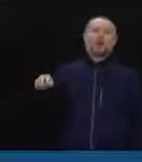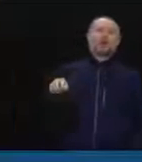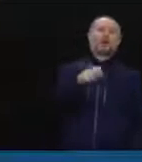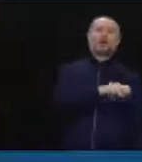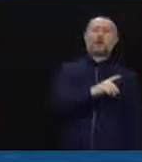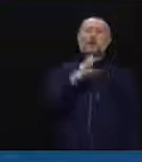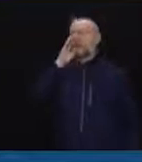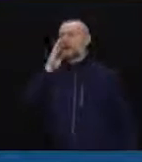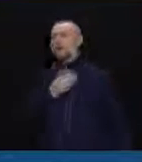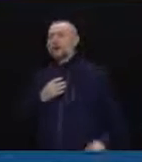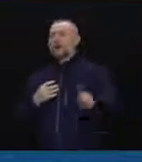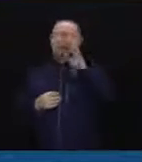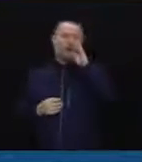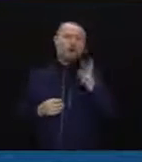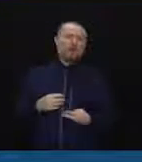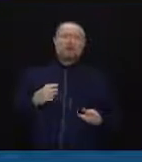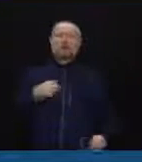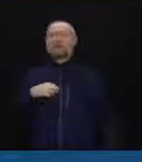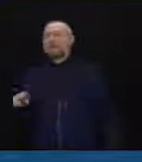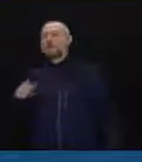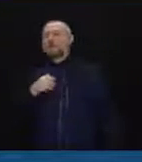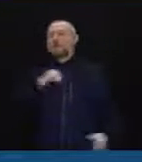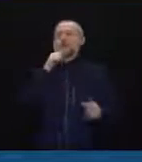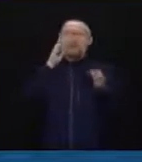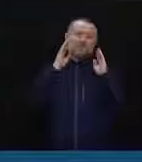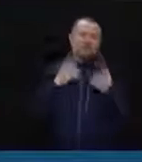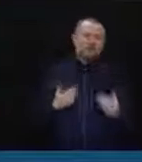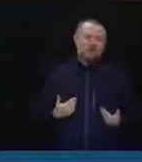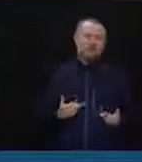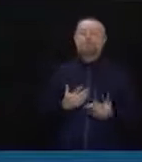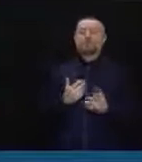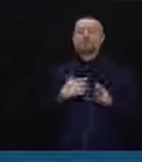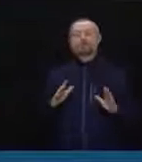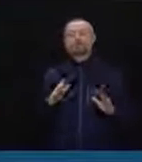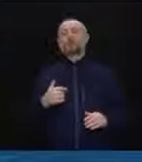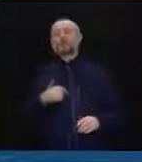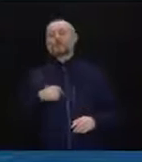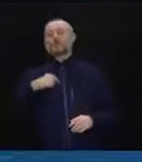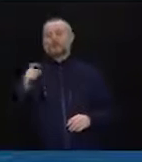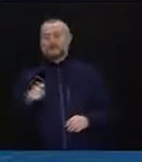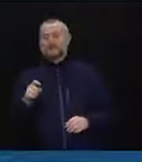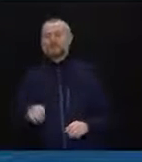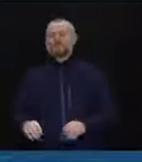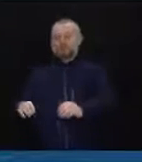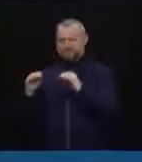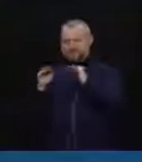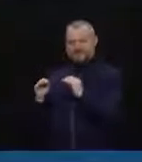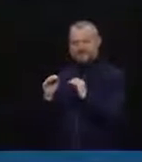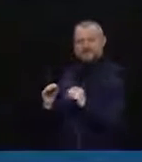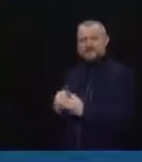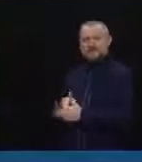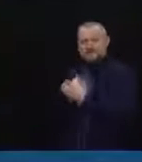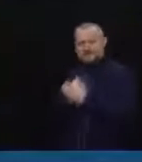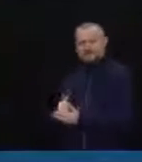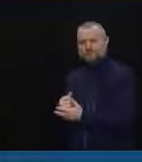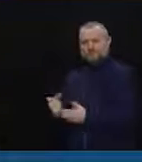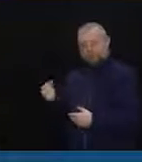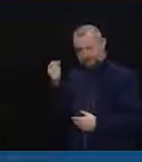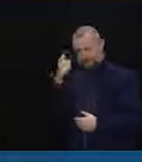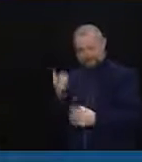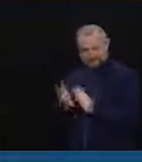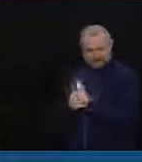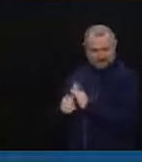to their symptoms. So we need to increase diagnostic ability and competency. And